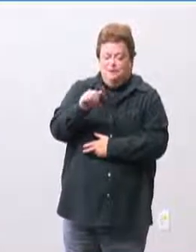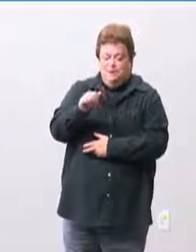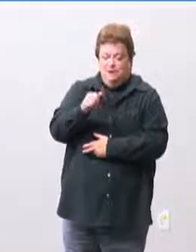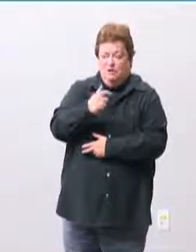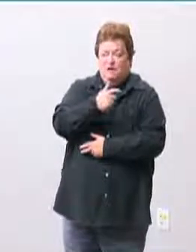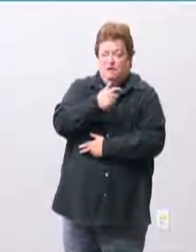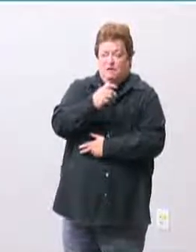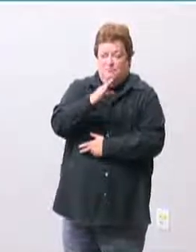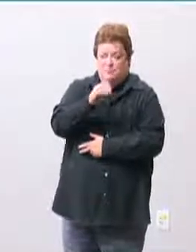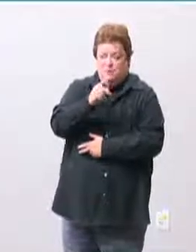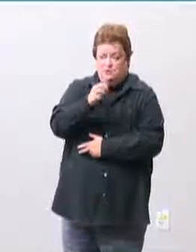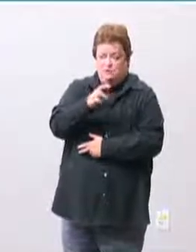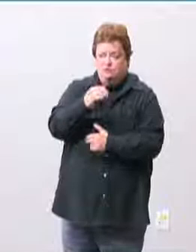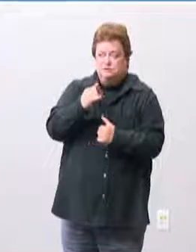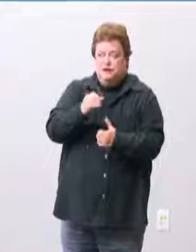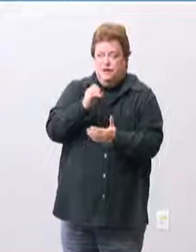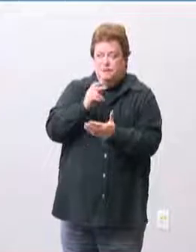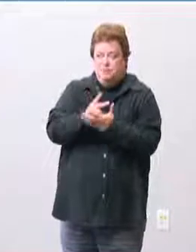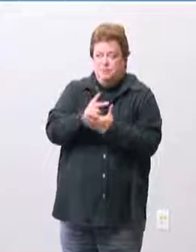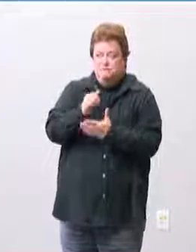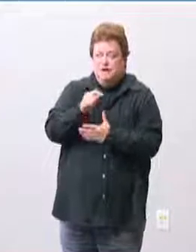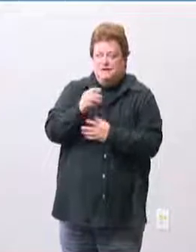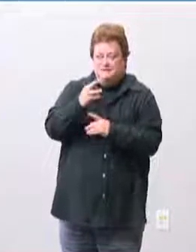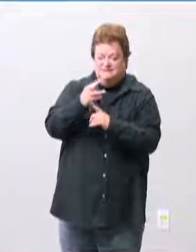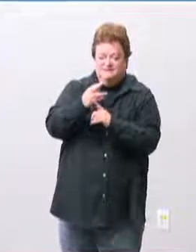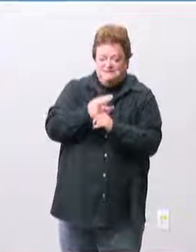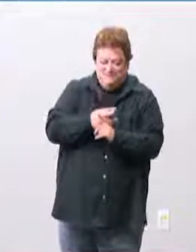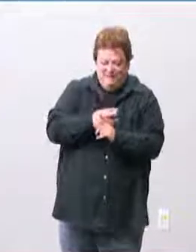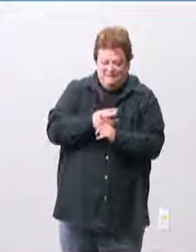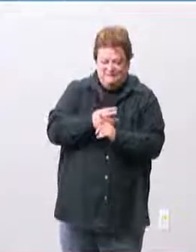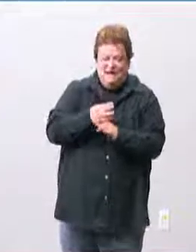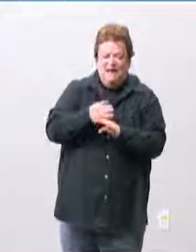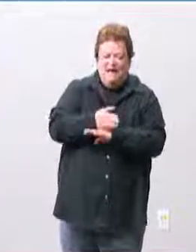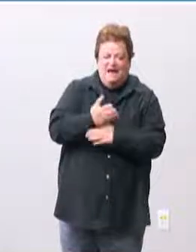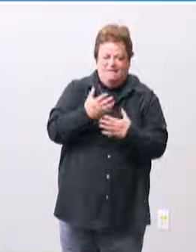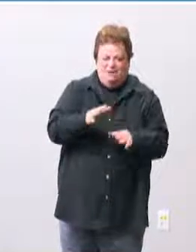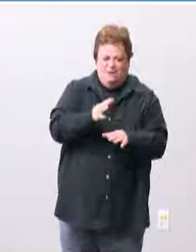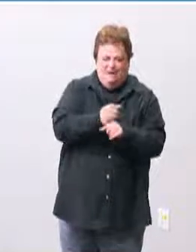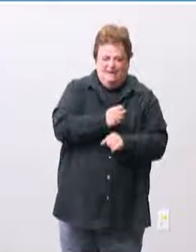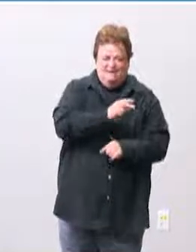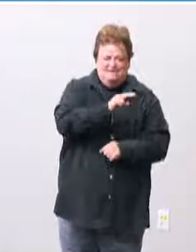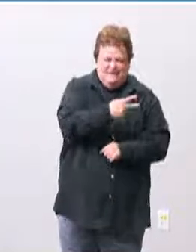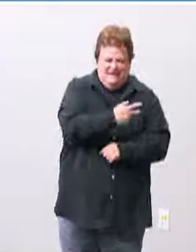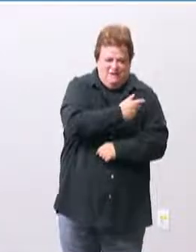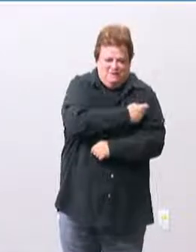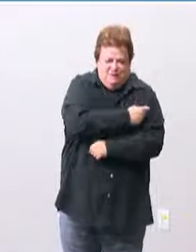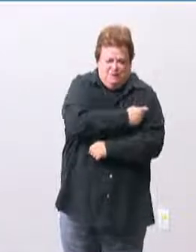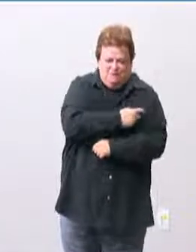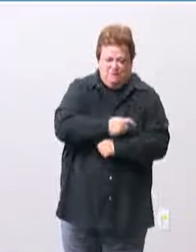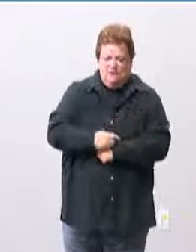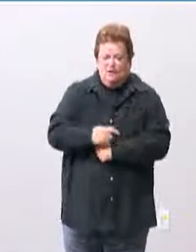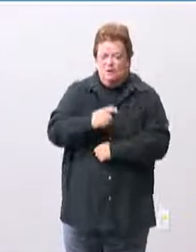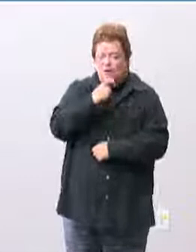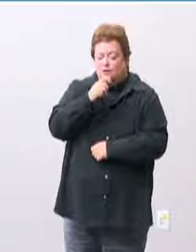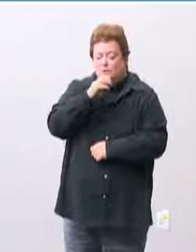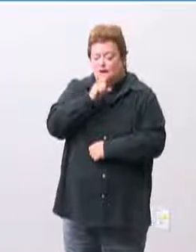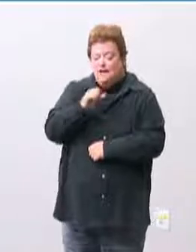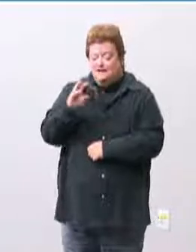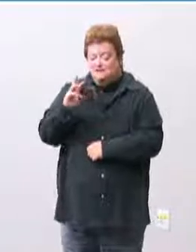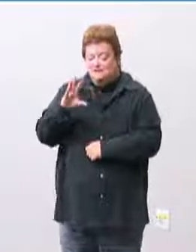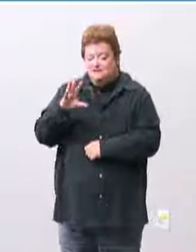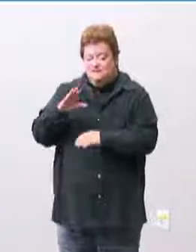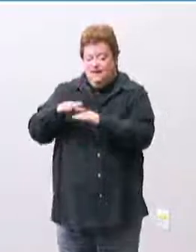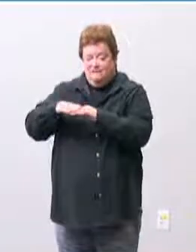are currently approved at 6 months after the second dose for the following groups: people 65 and older,